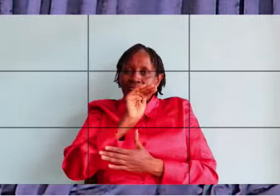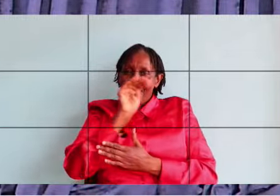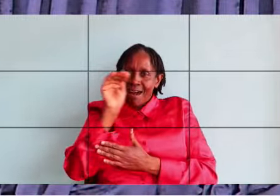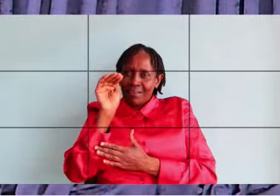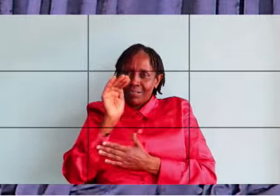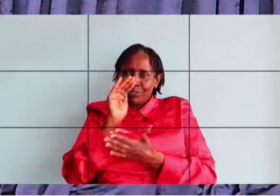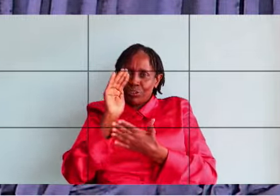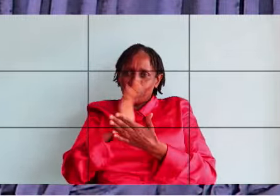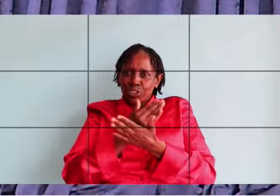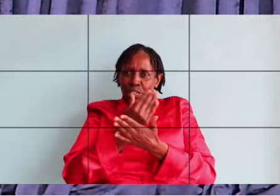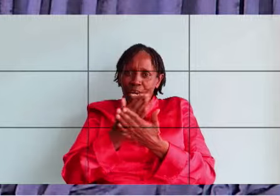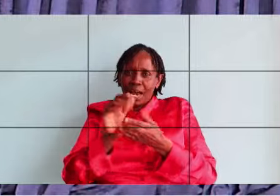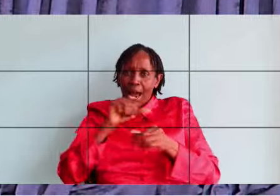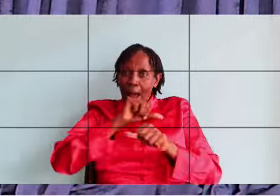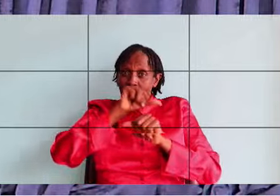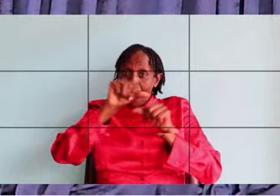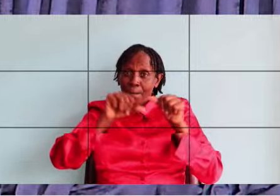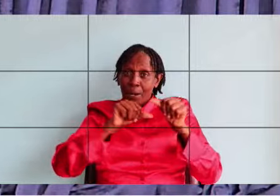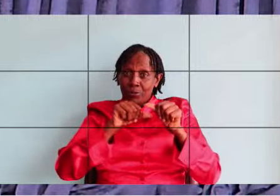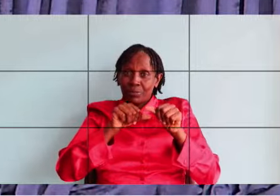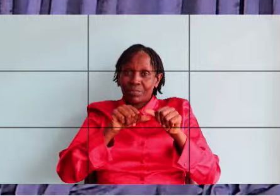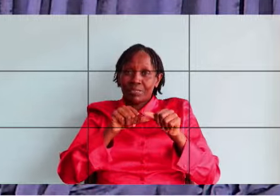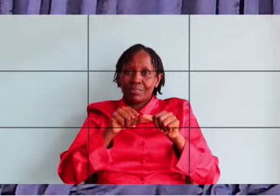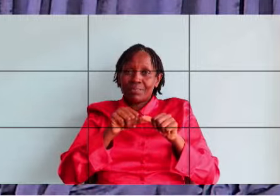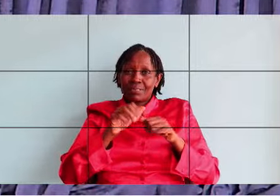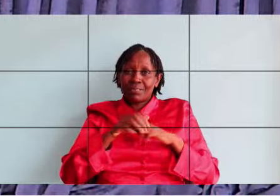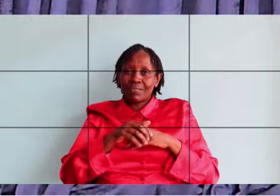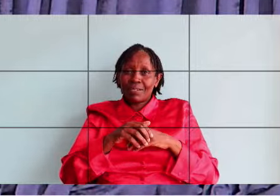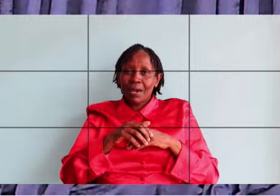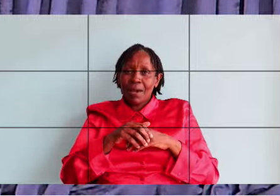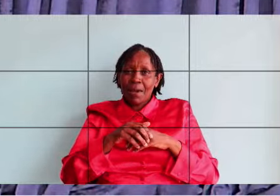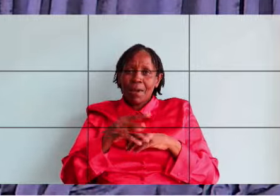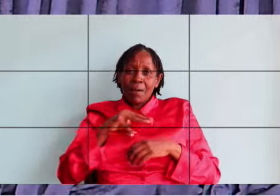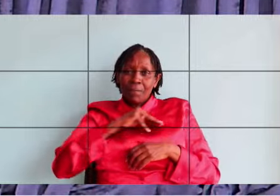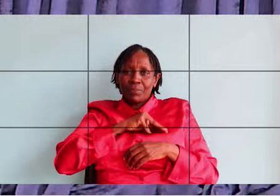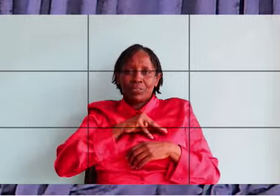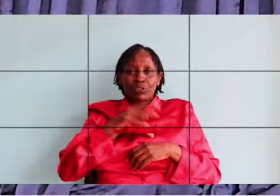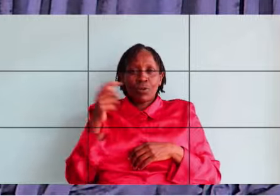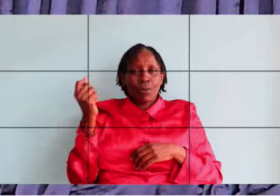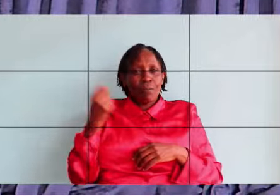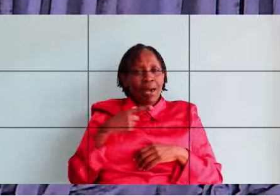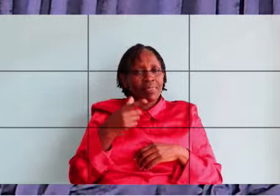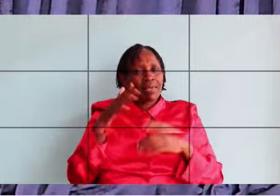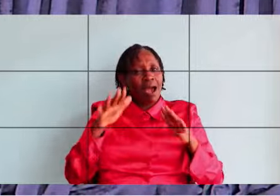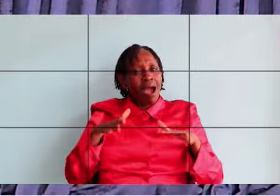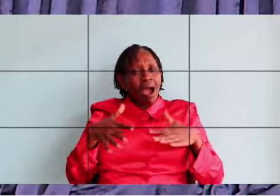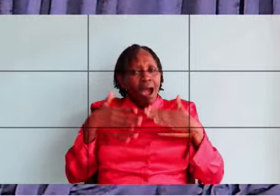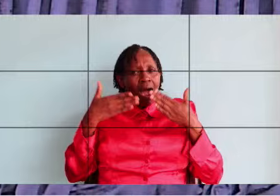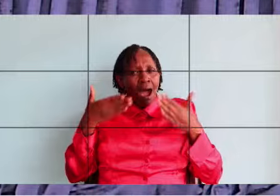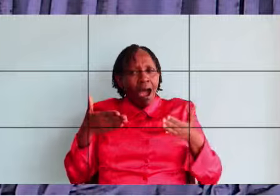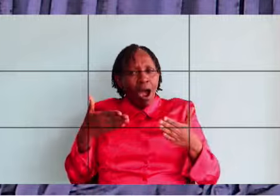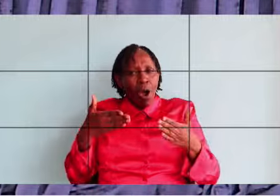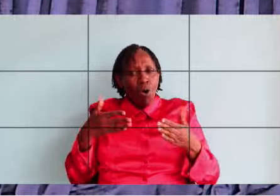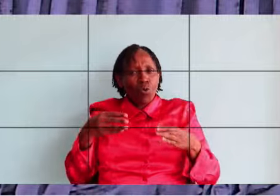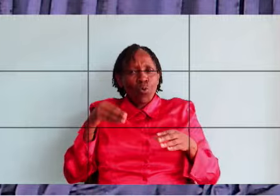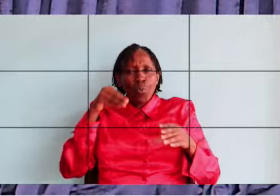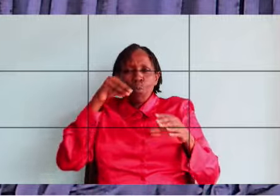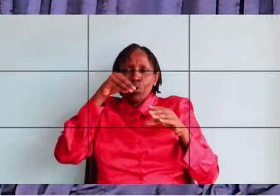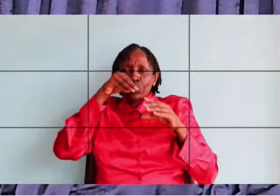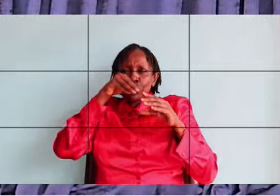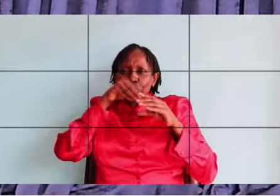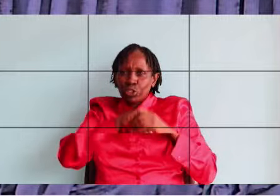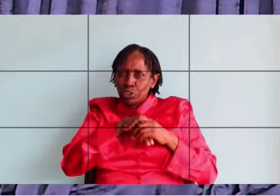bit as we think about our missions month on how to be positioned for the promise. How do we